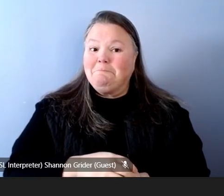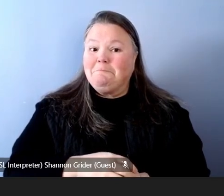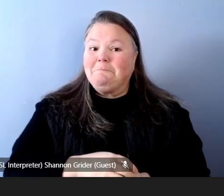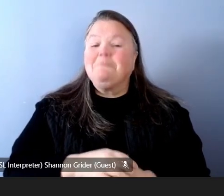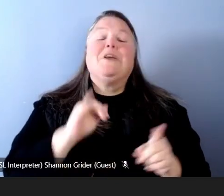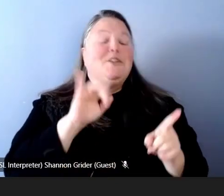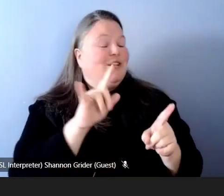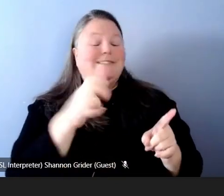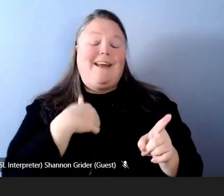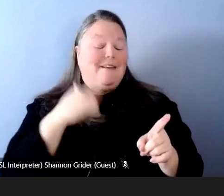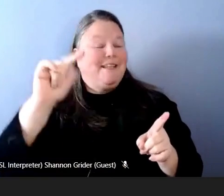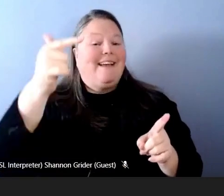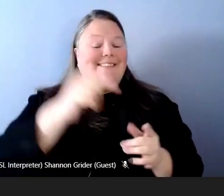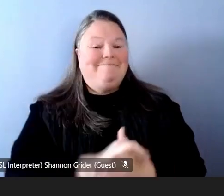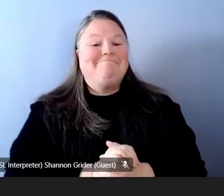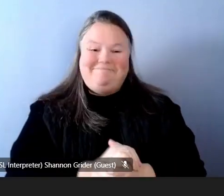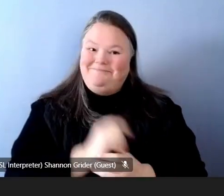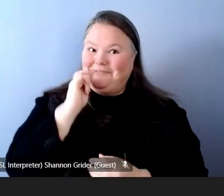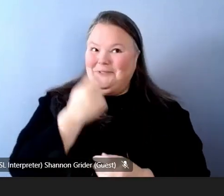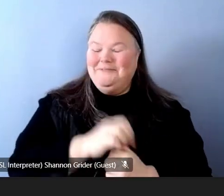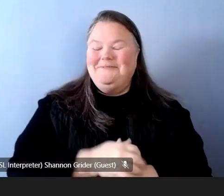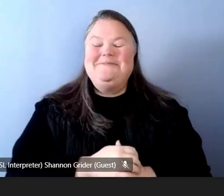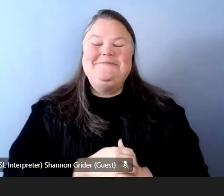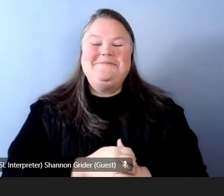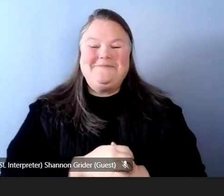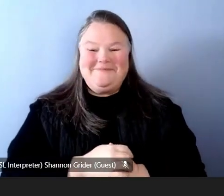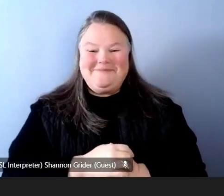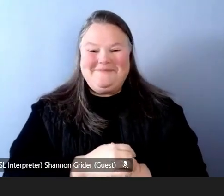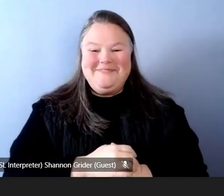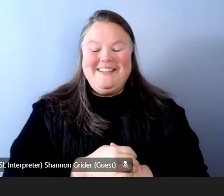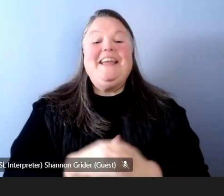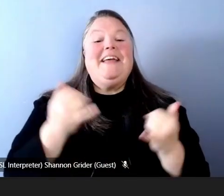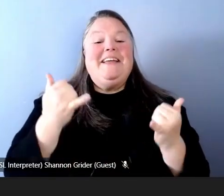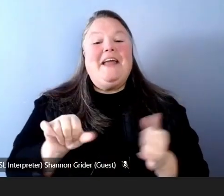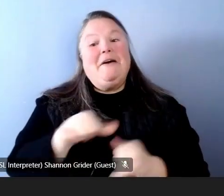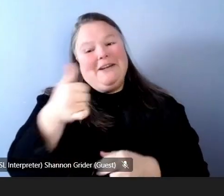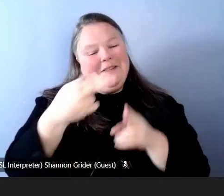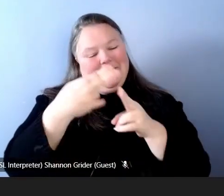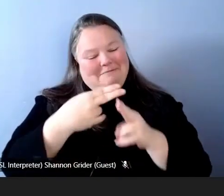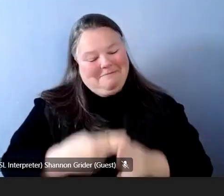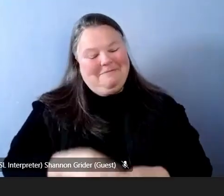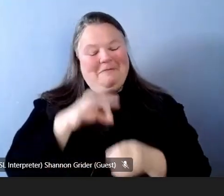I'll second. Cool. And now another roll call vote.